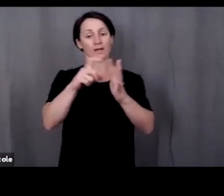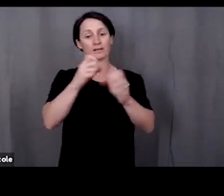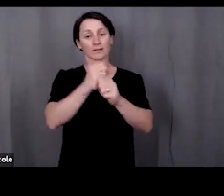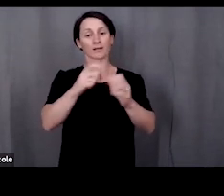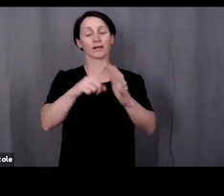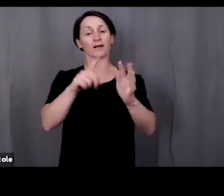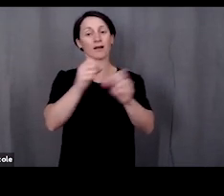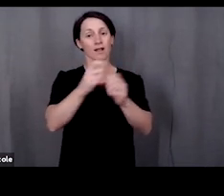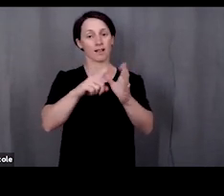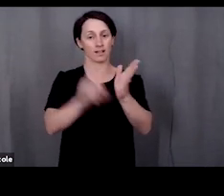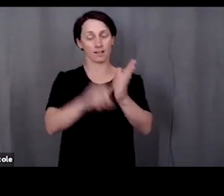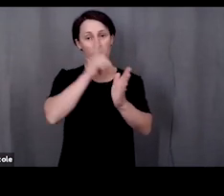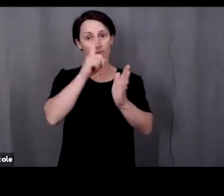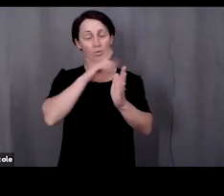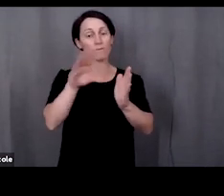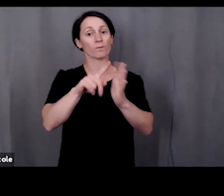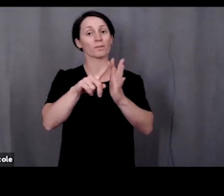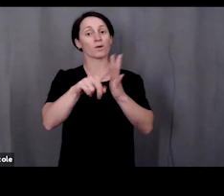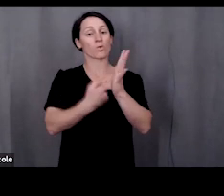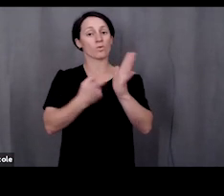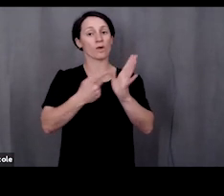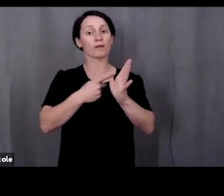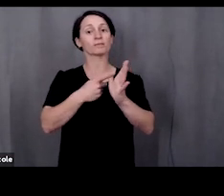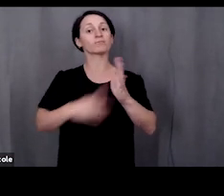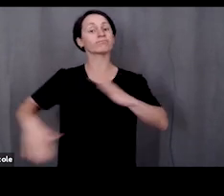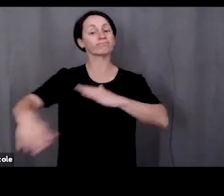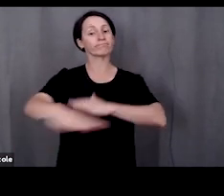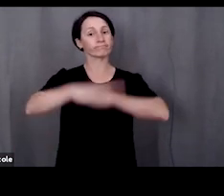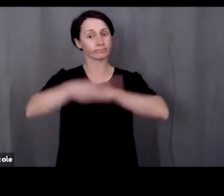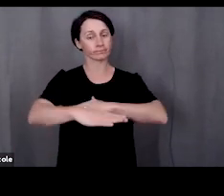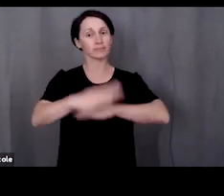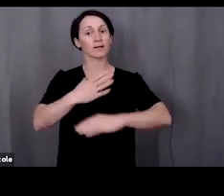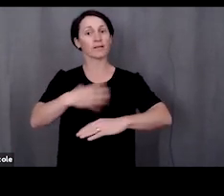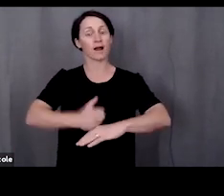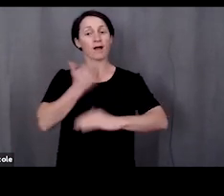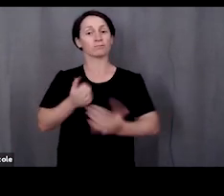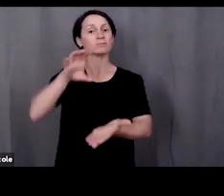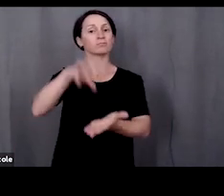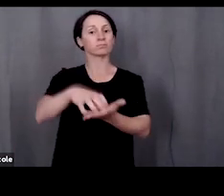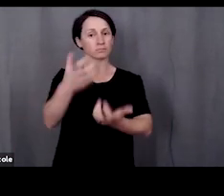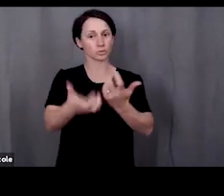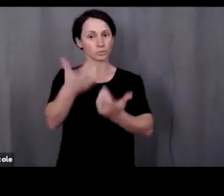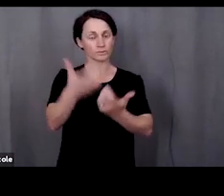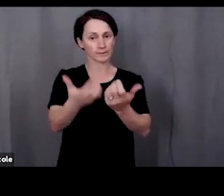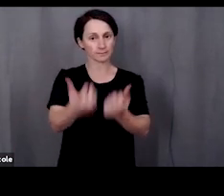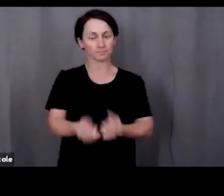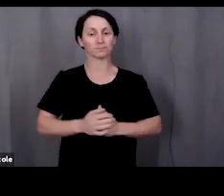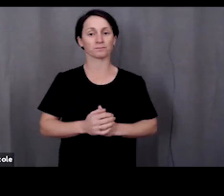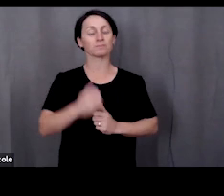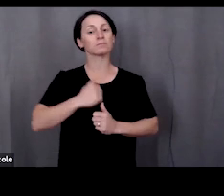of the land on which the UNSW Kensington campus sits. I pay my respects to the elders, past and